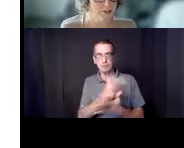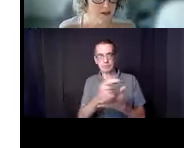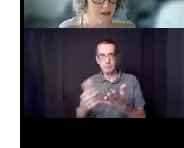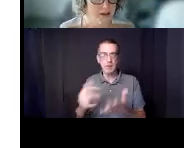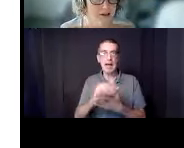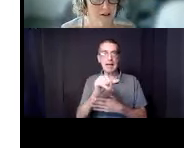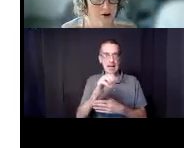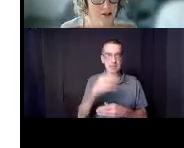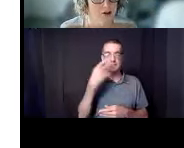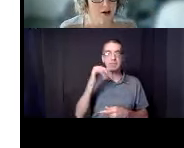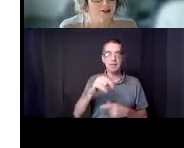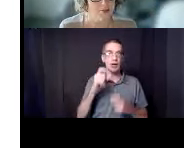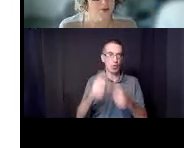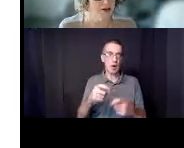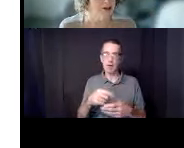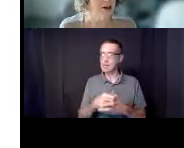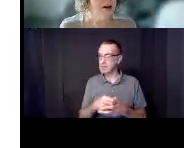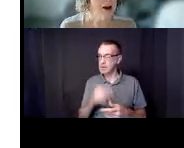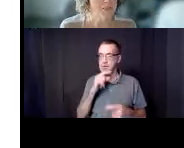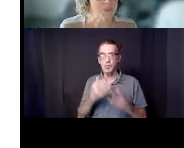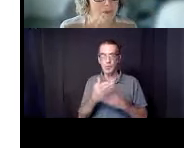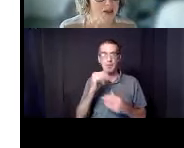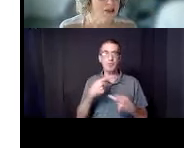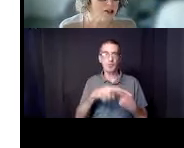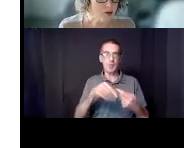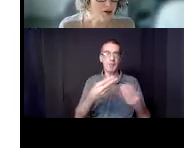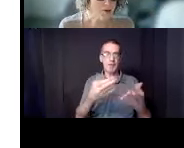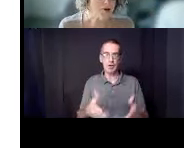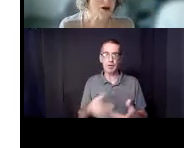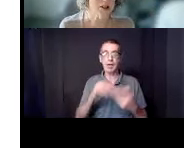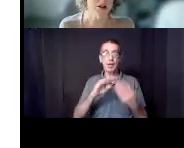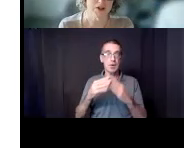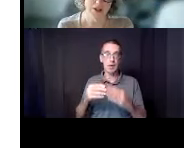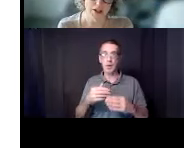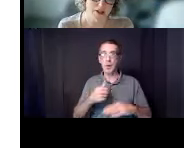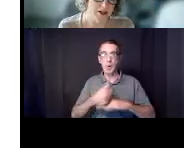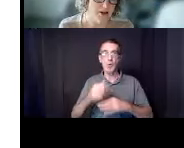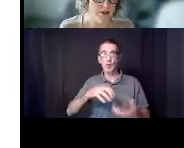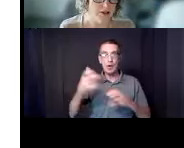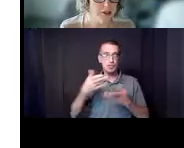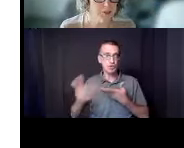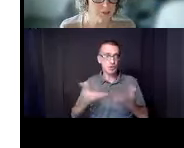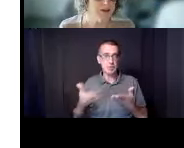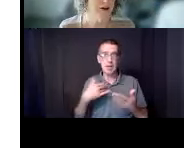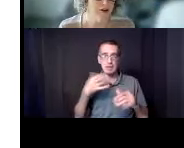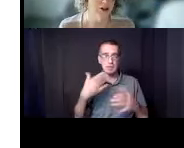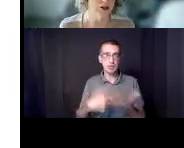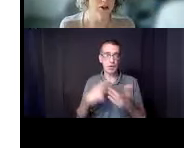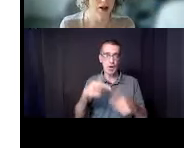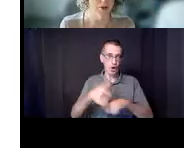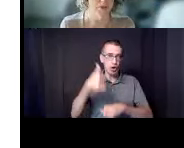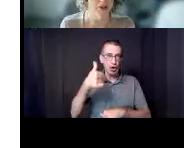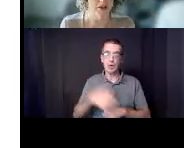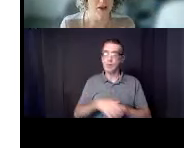case, because the grants go out to the providers. And then the Community Mobile Crisis Service, as I talked a little bit about that